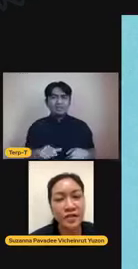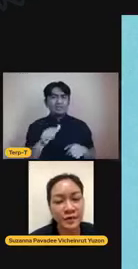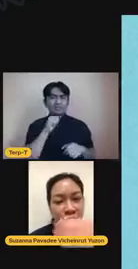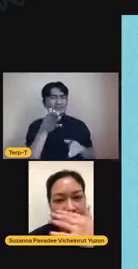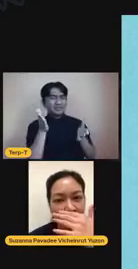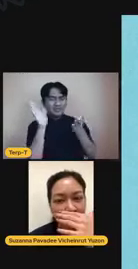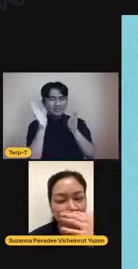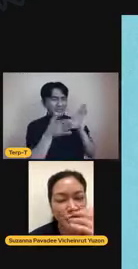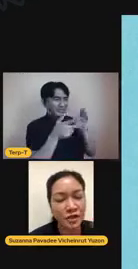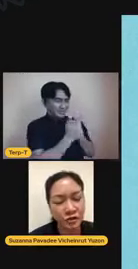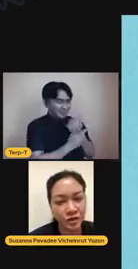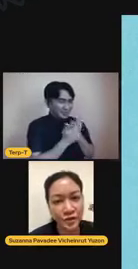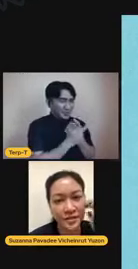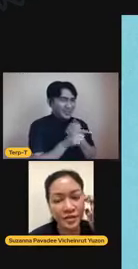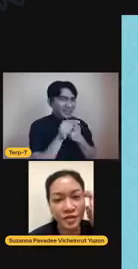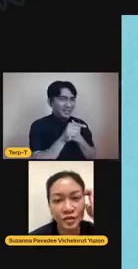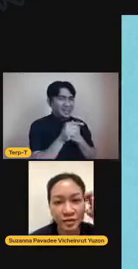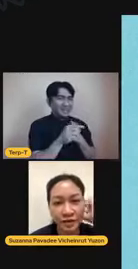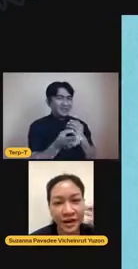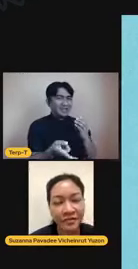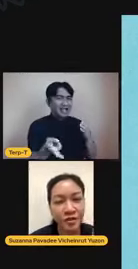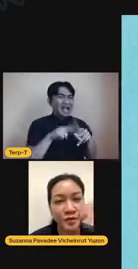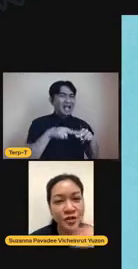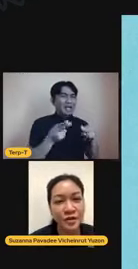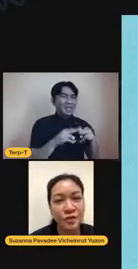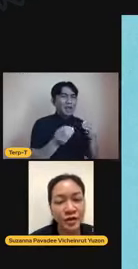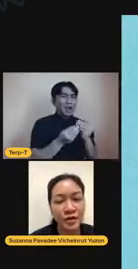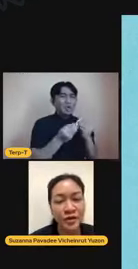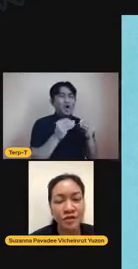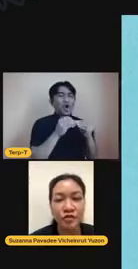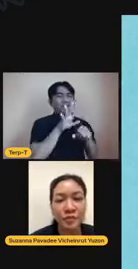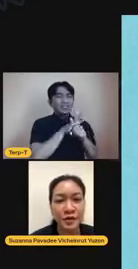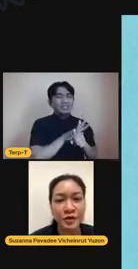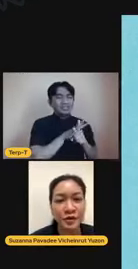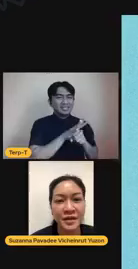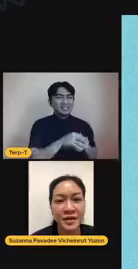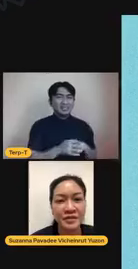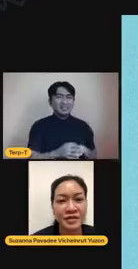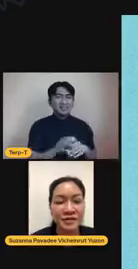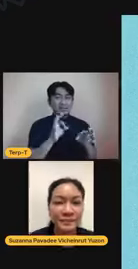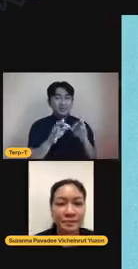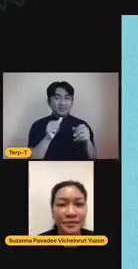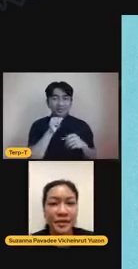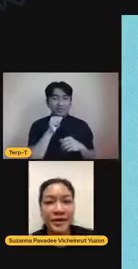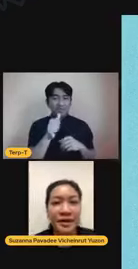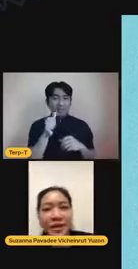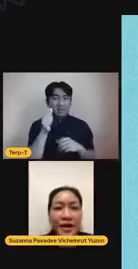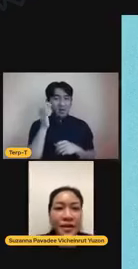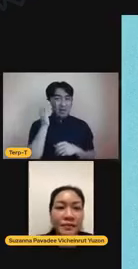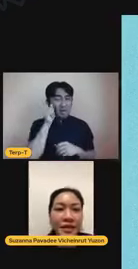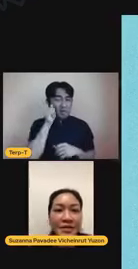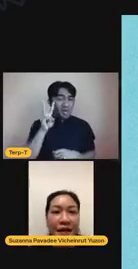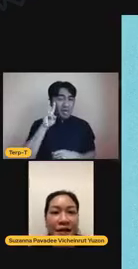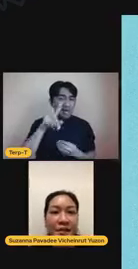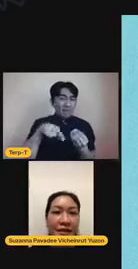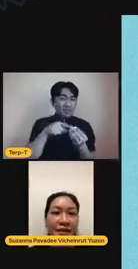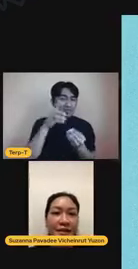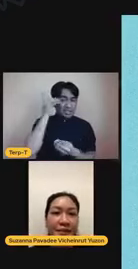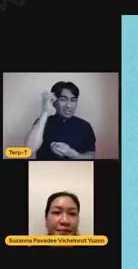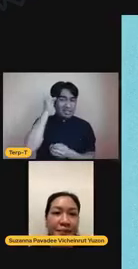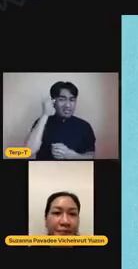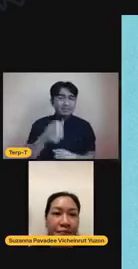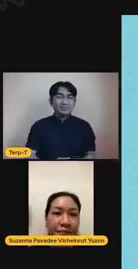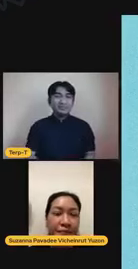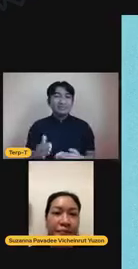and, you know, to put additional stress into your life, especially when you're not so familiar with Down syndrome. Next slide,